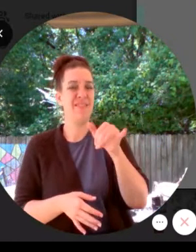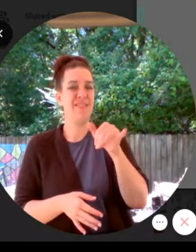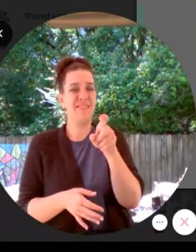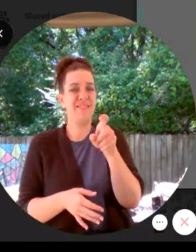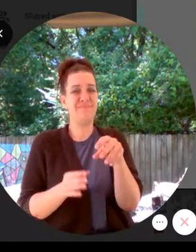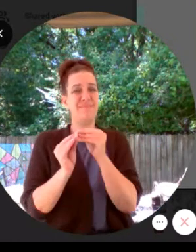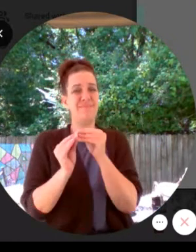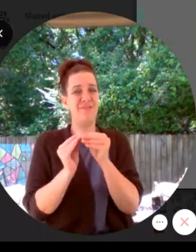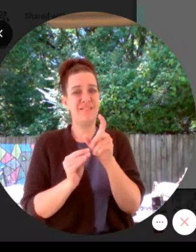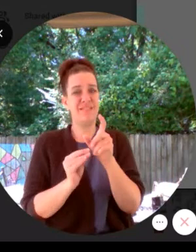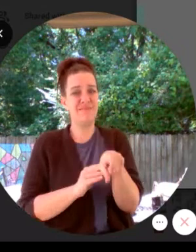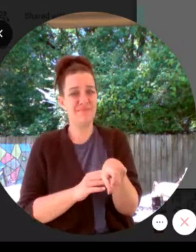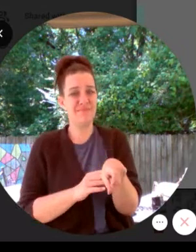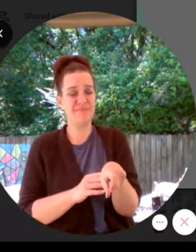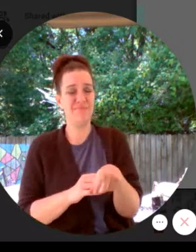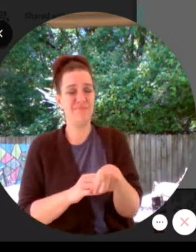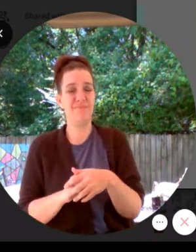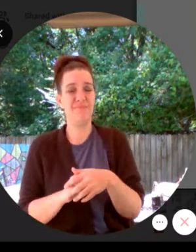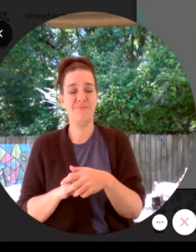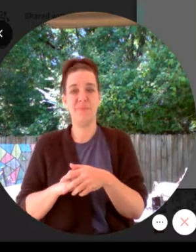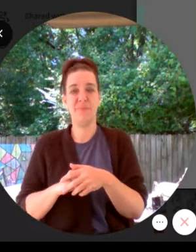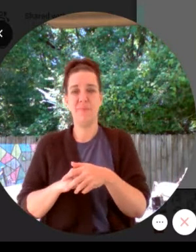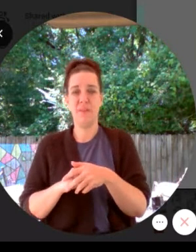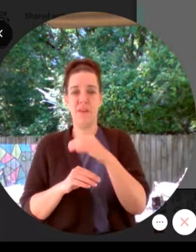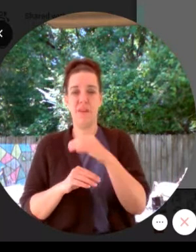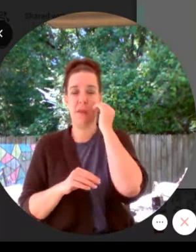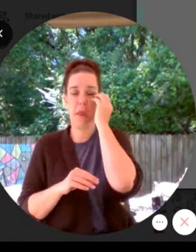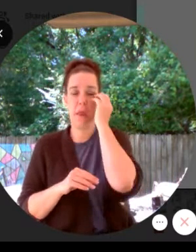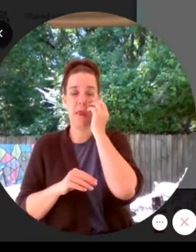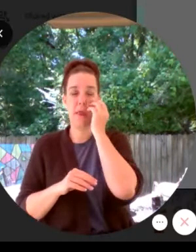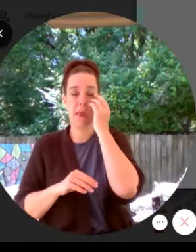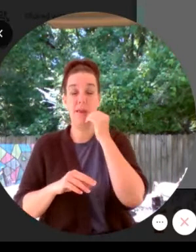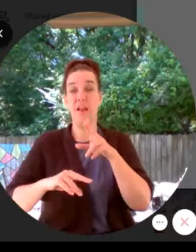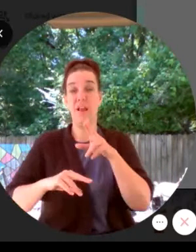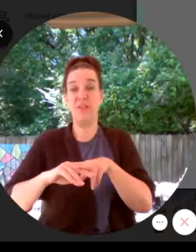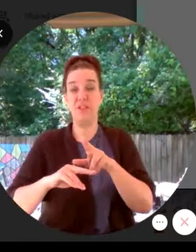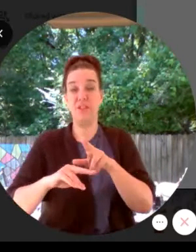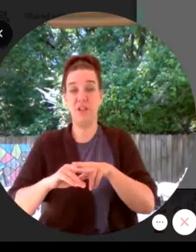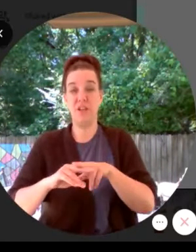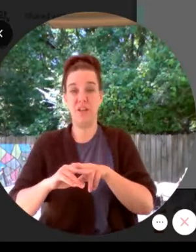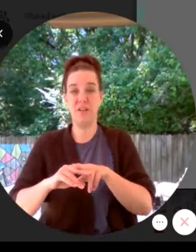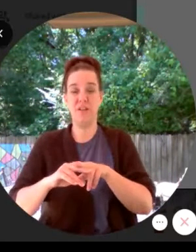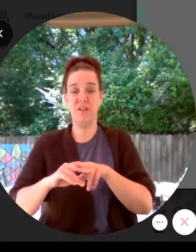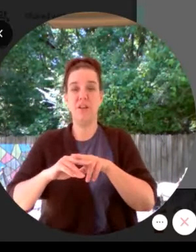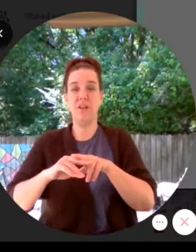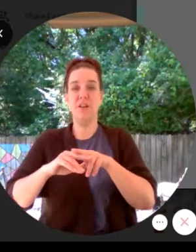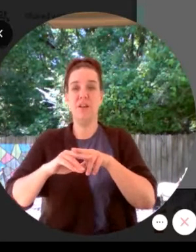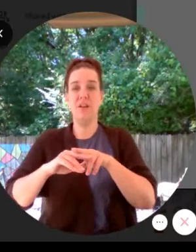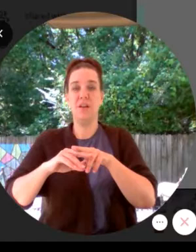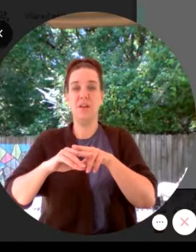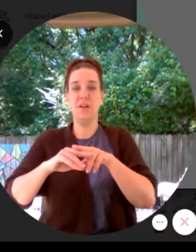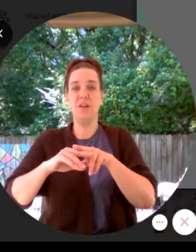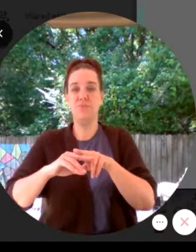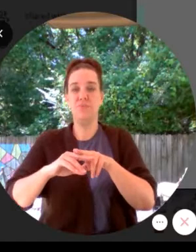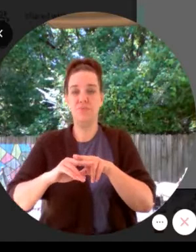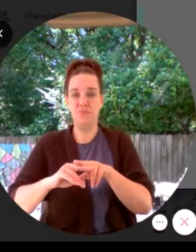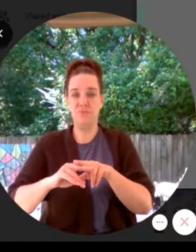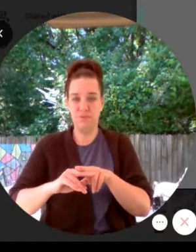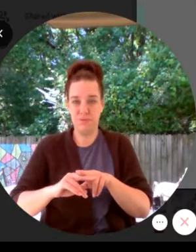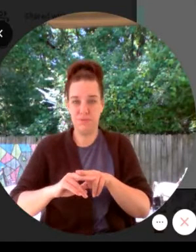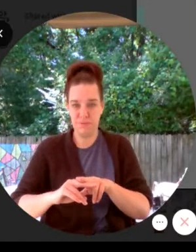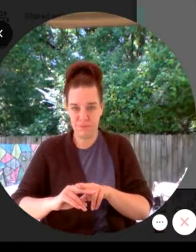fixed. The chair sighed as Bertrand lowered it 3.5